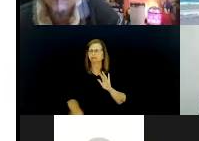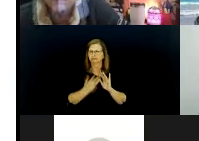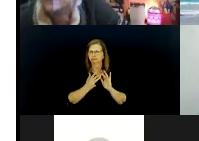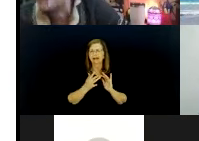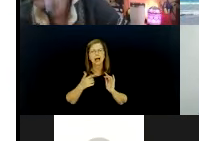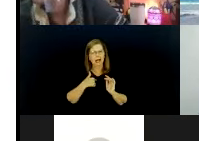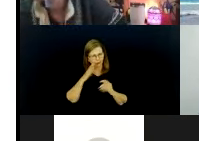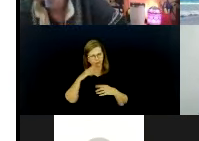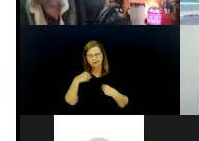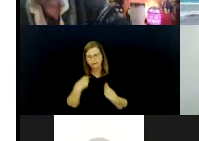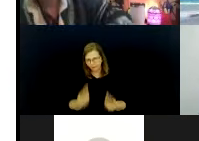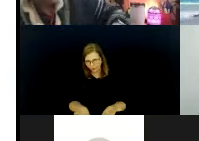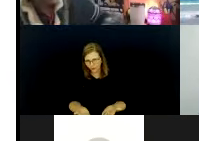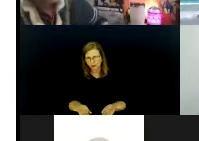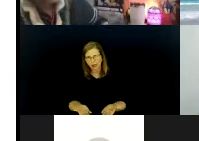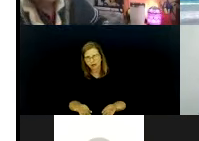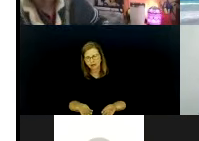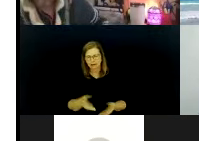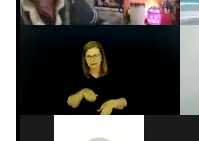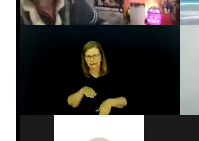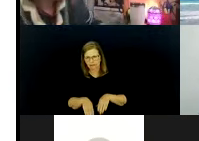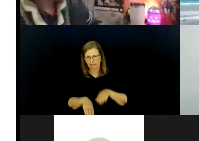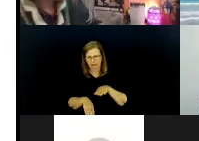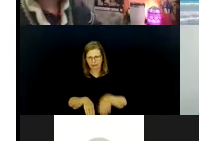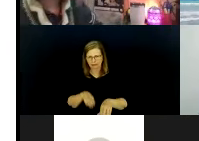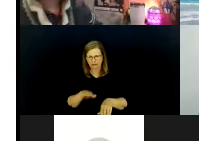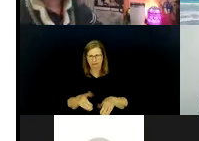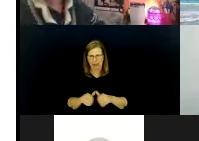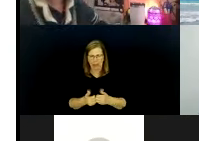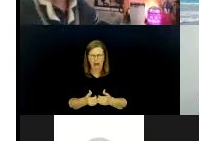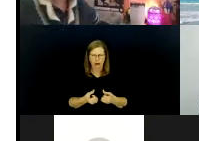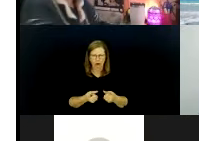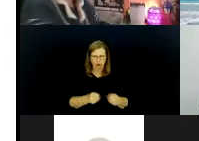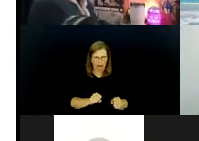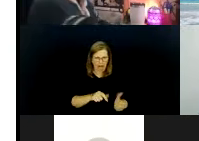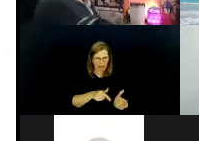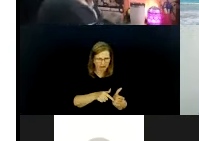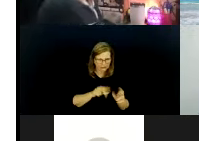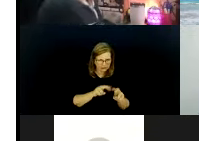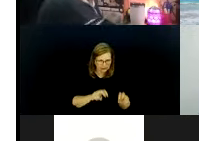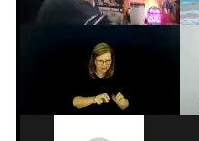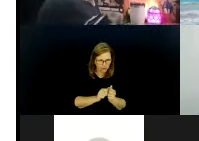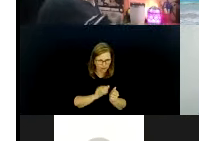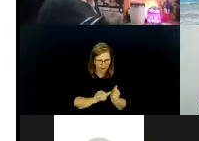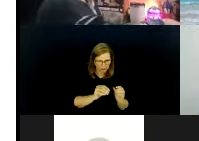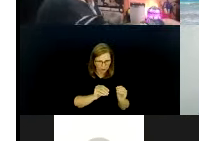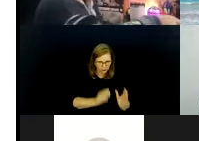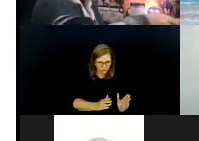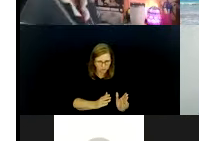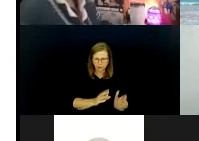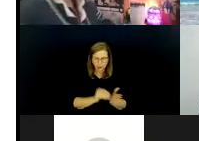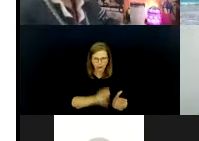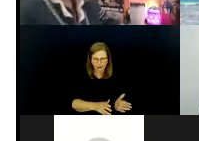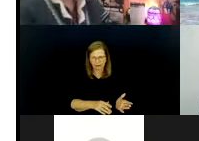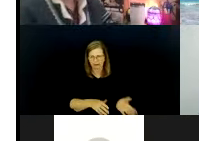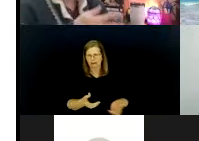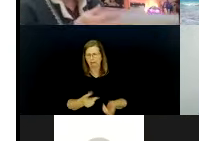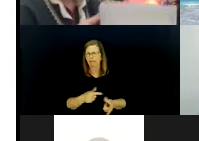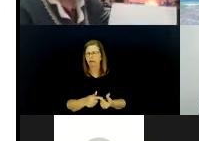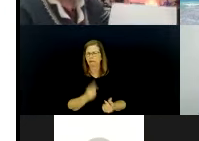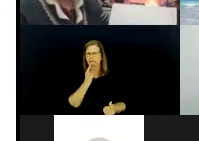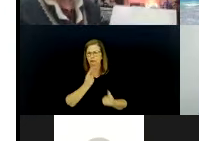give you kind of a step-by-step, try this assessment with your students, get back to me. You know, I've